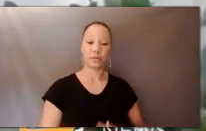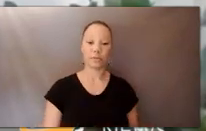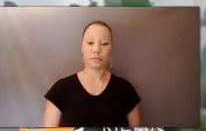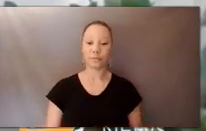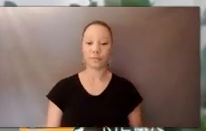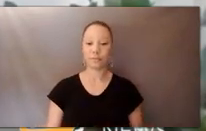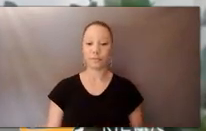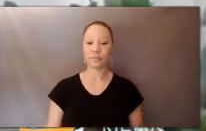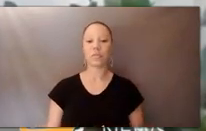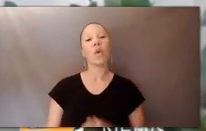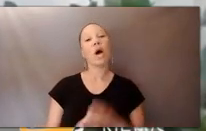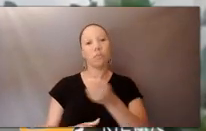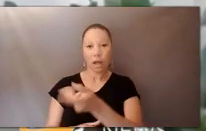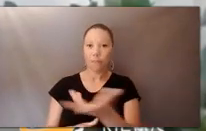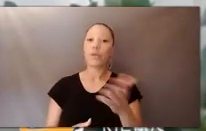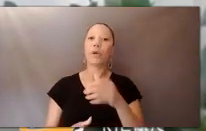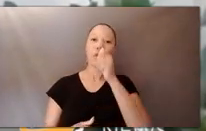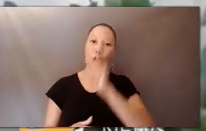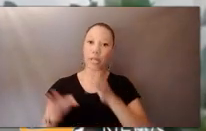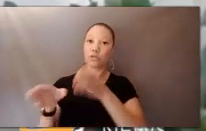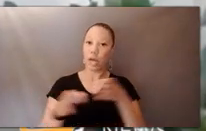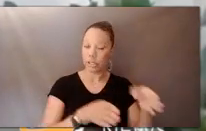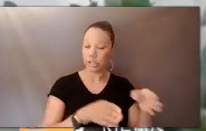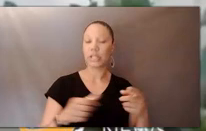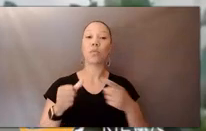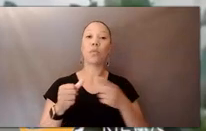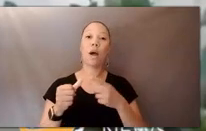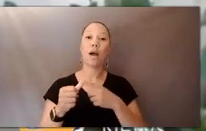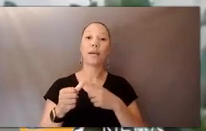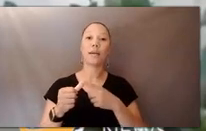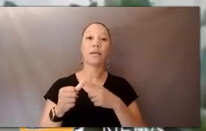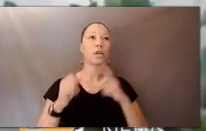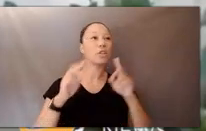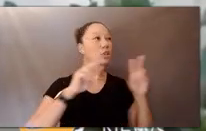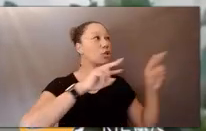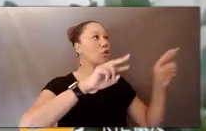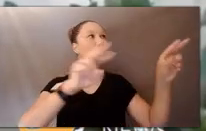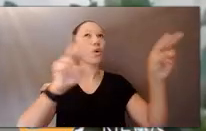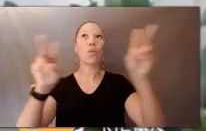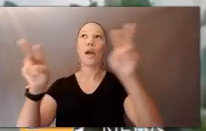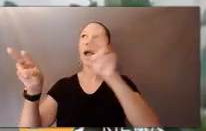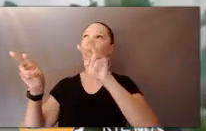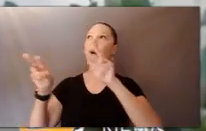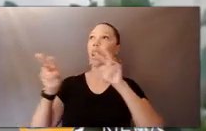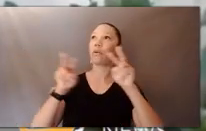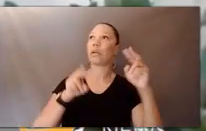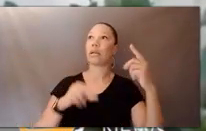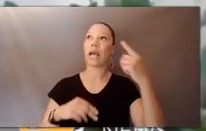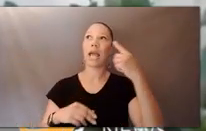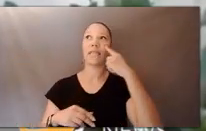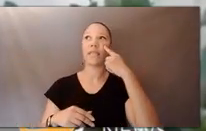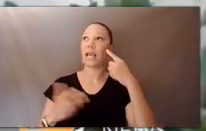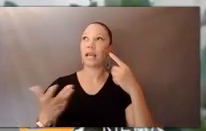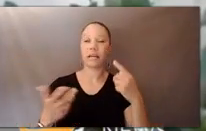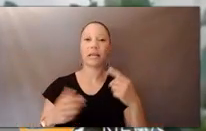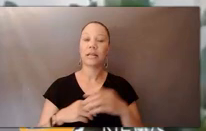few coping strategies. One in particular is take a look around you and just say, this is really not normal.